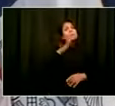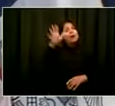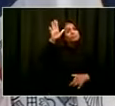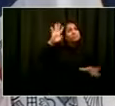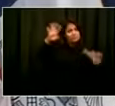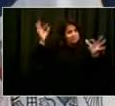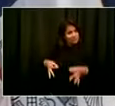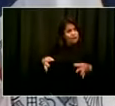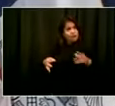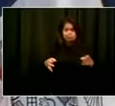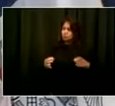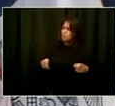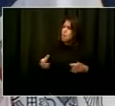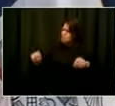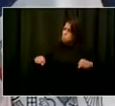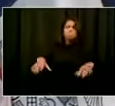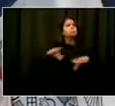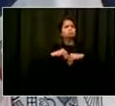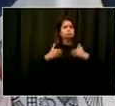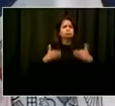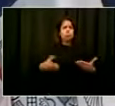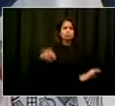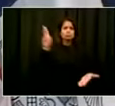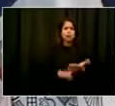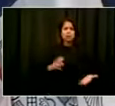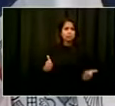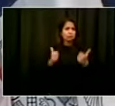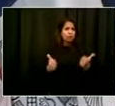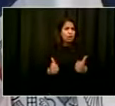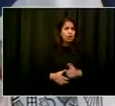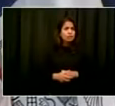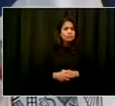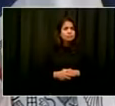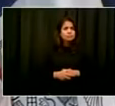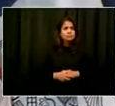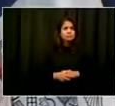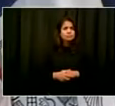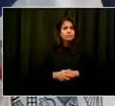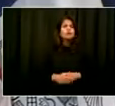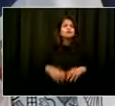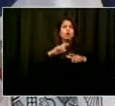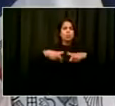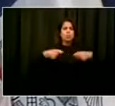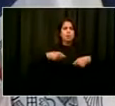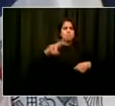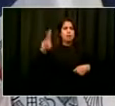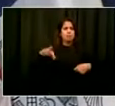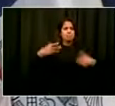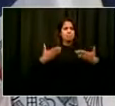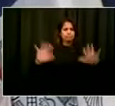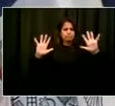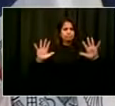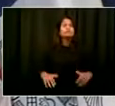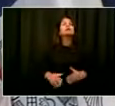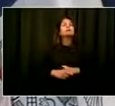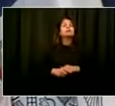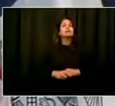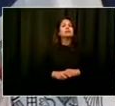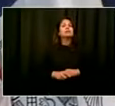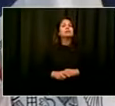Okay, everyone, look, as we conclude, again, 2 weeks to an extraordinarily important day for this city and this